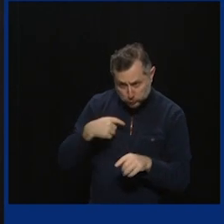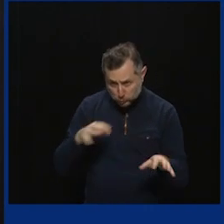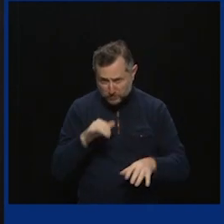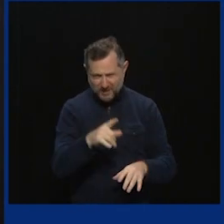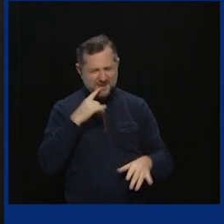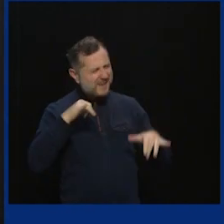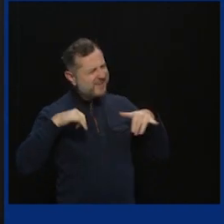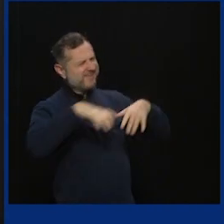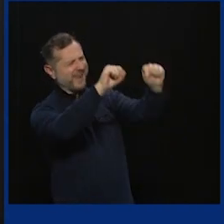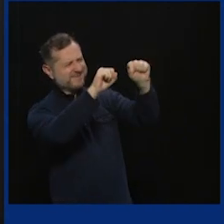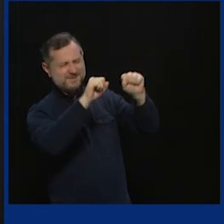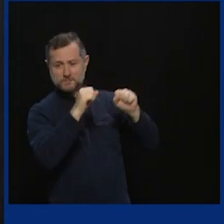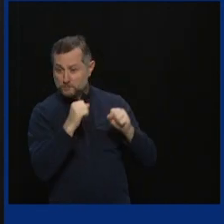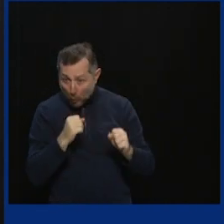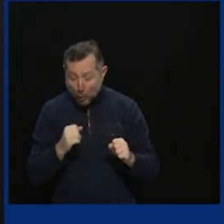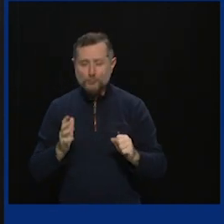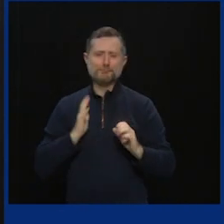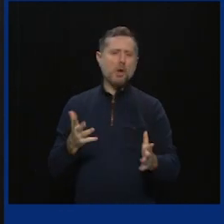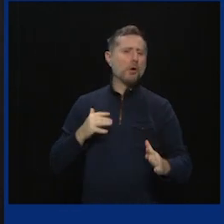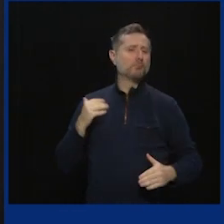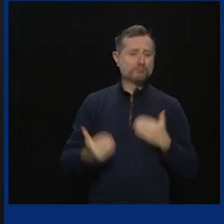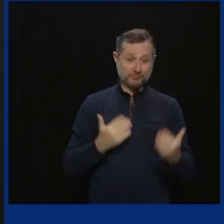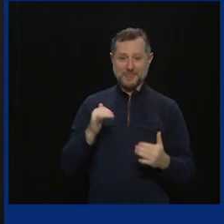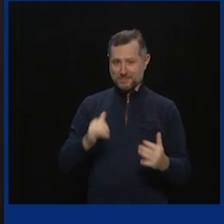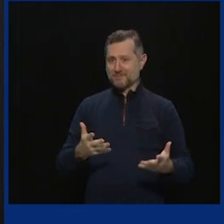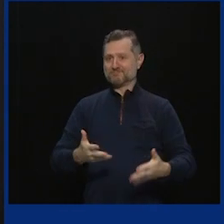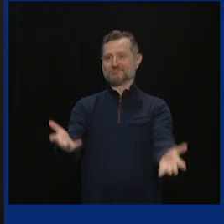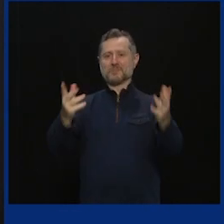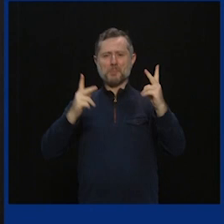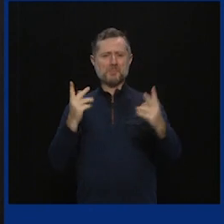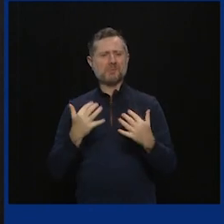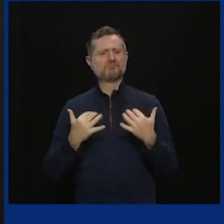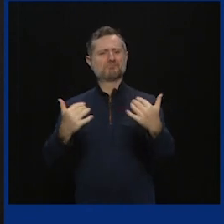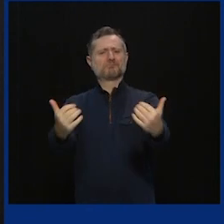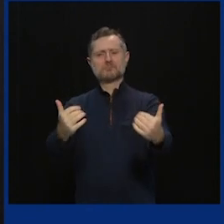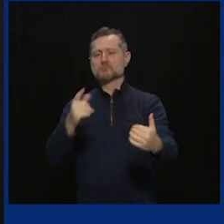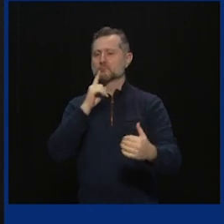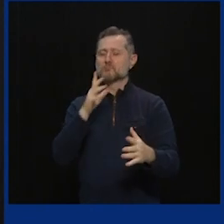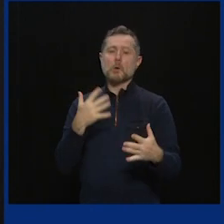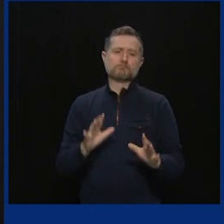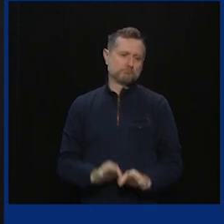So these are the people who made such an important